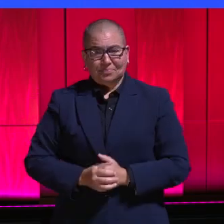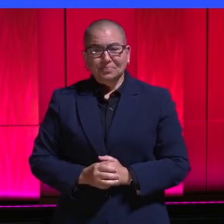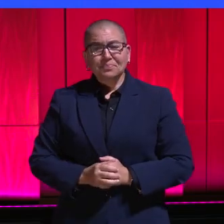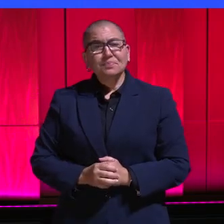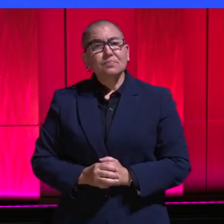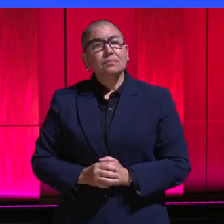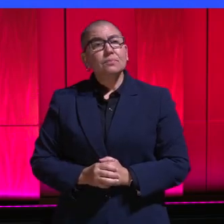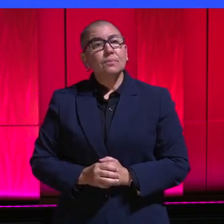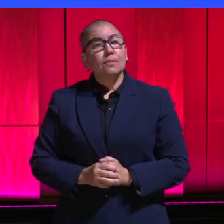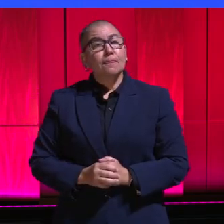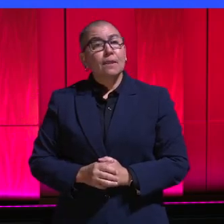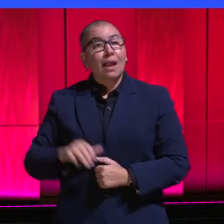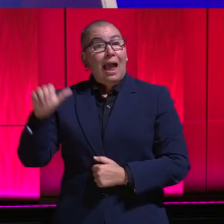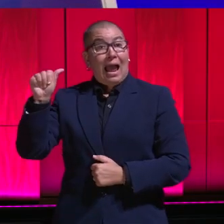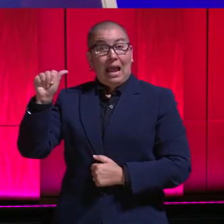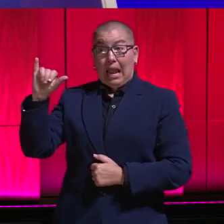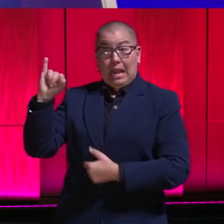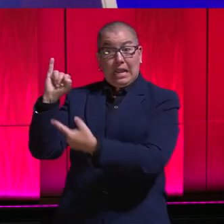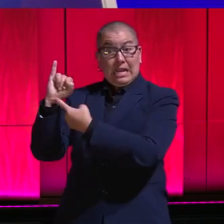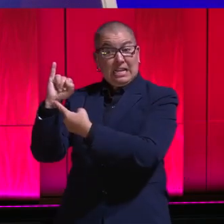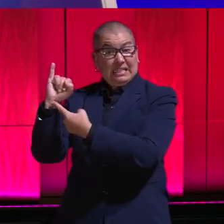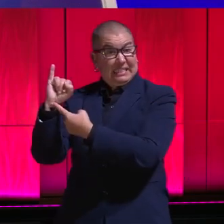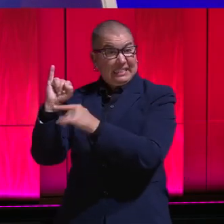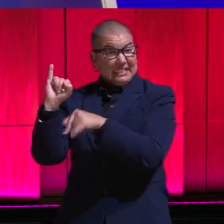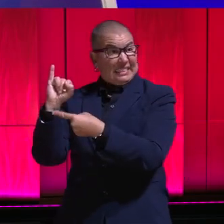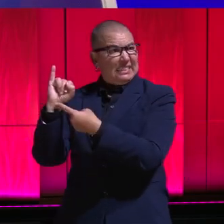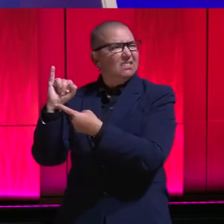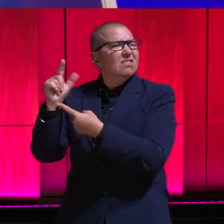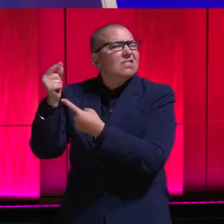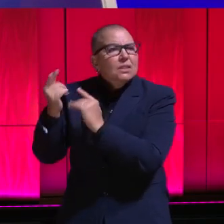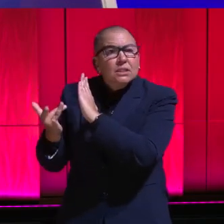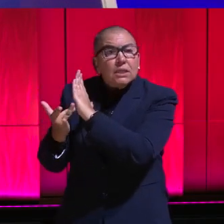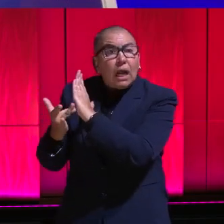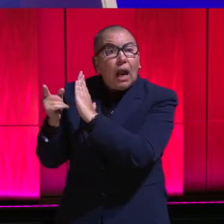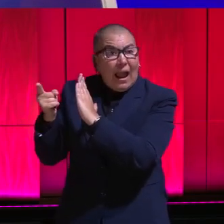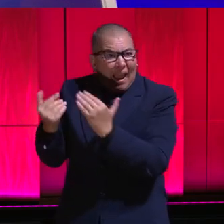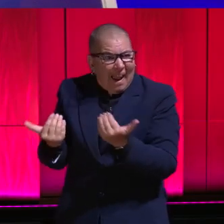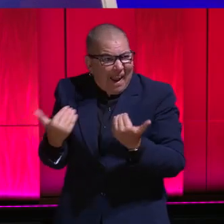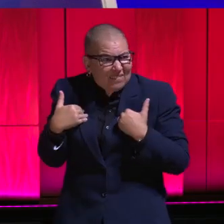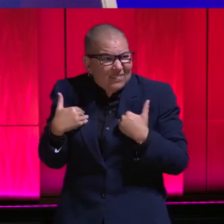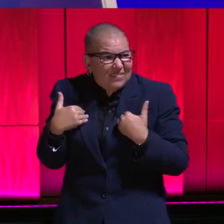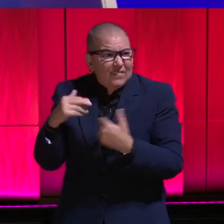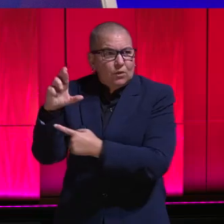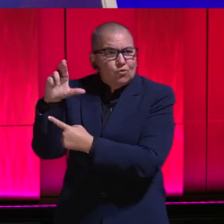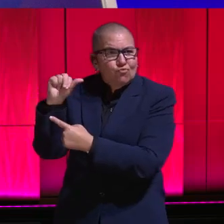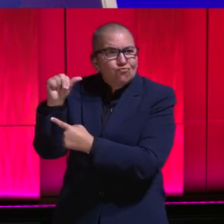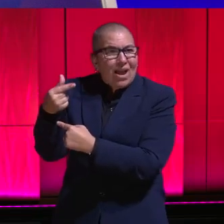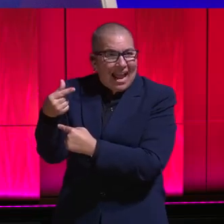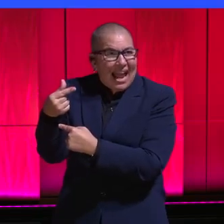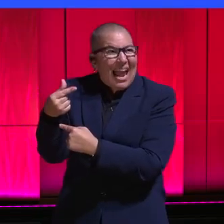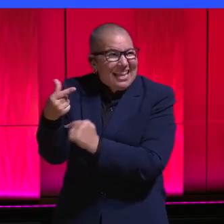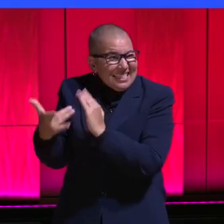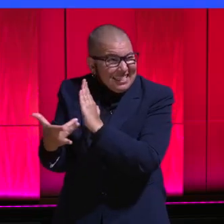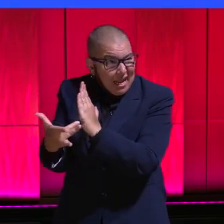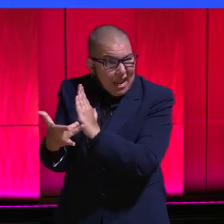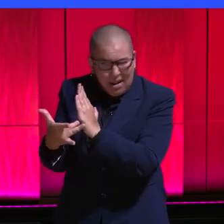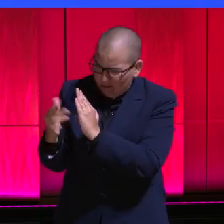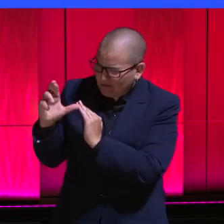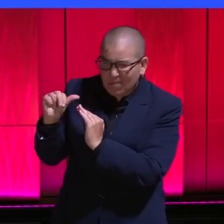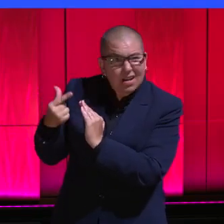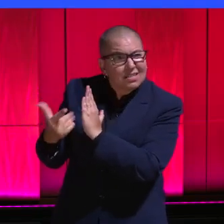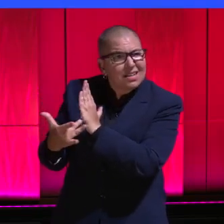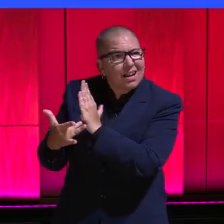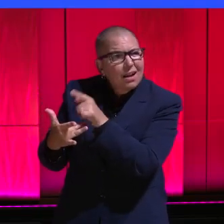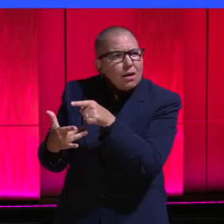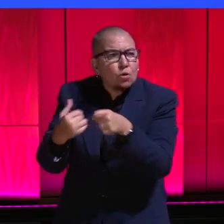AI technology, it includes RAG technology as well as Jamf product integrations to help so we